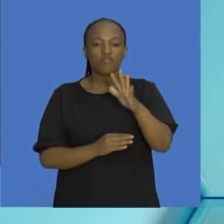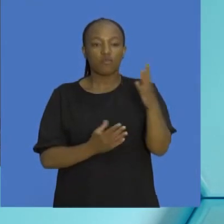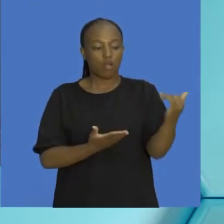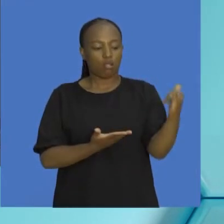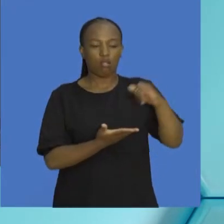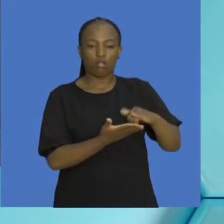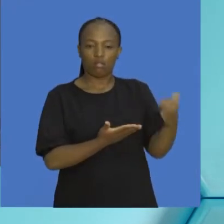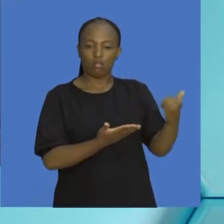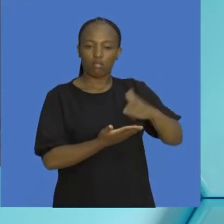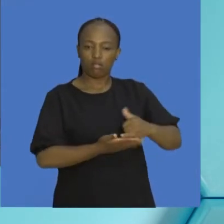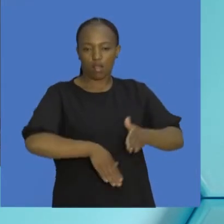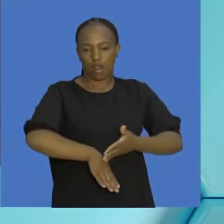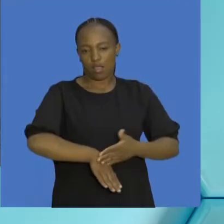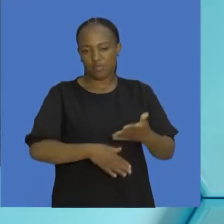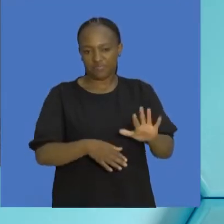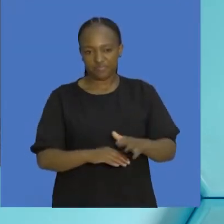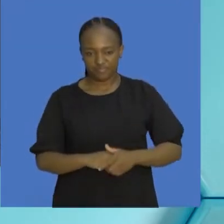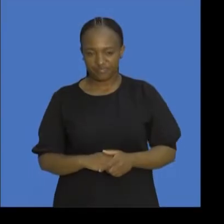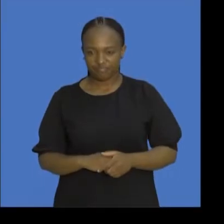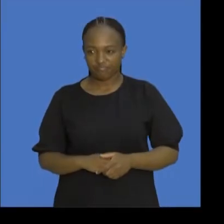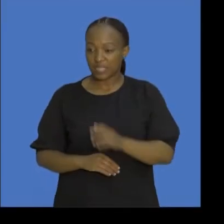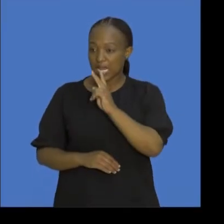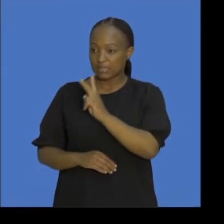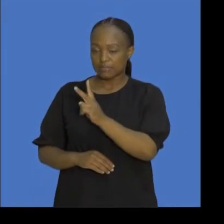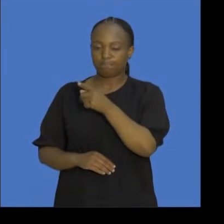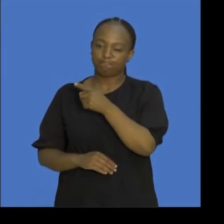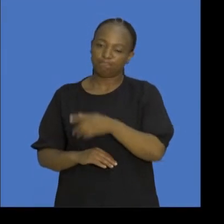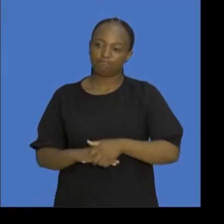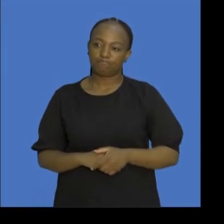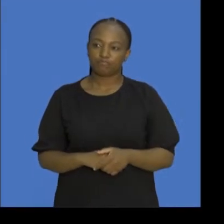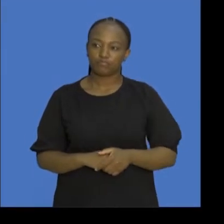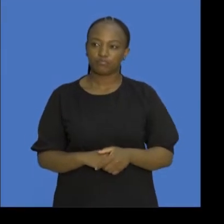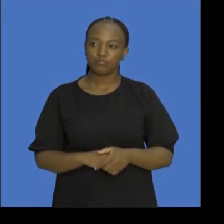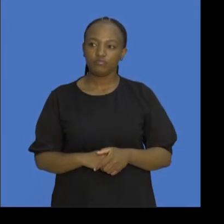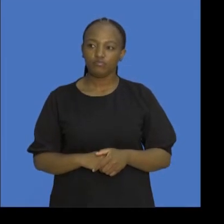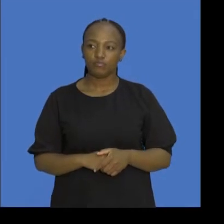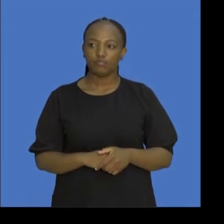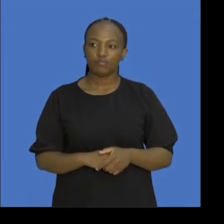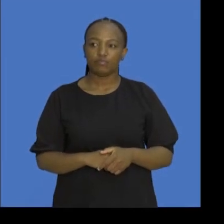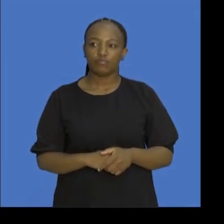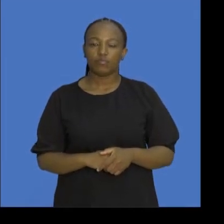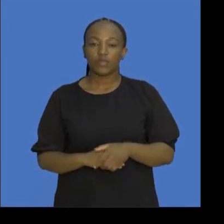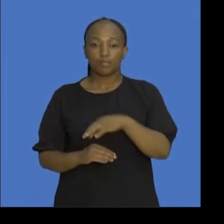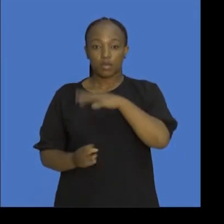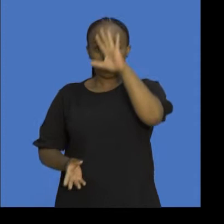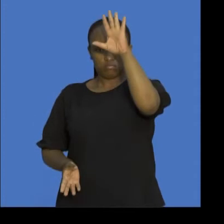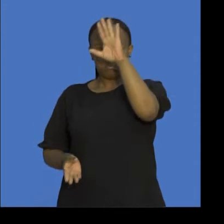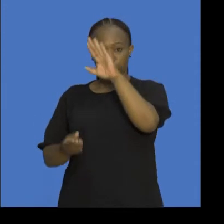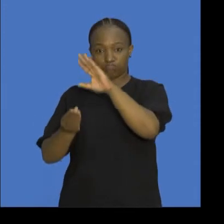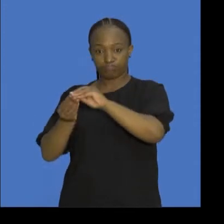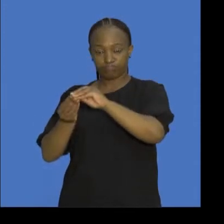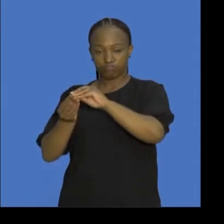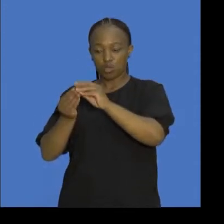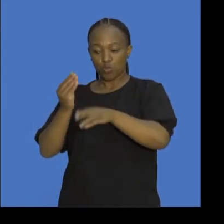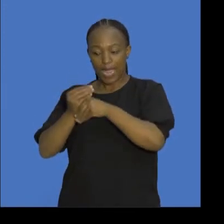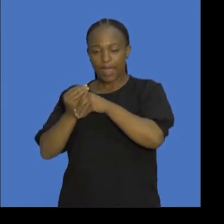55 aircraft arrived late. Okay, so let's see what we get. So if we add all this, you